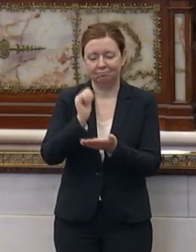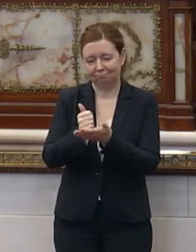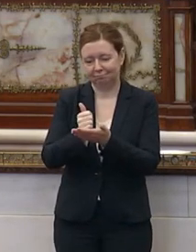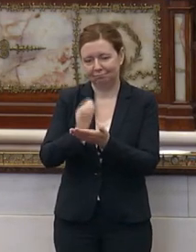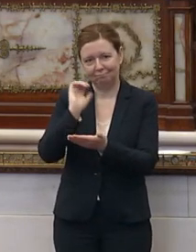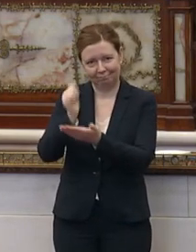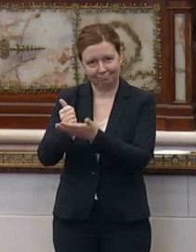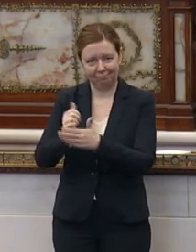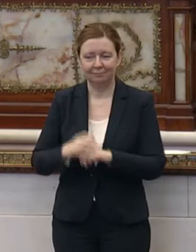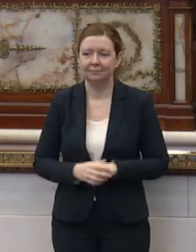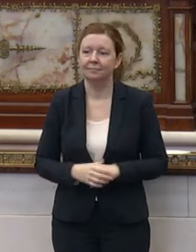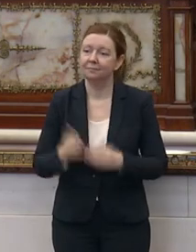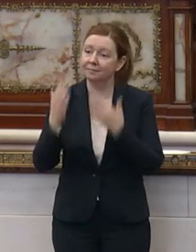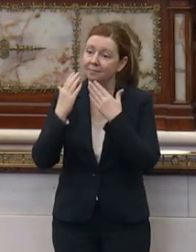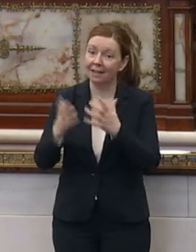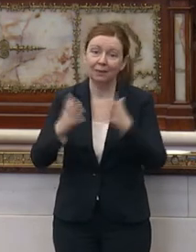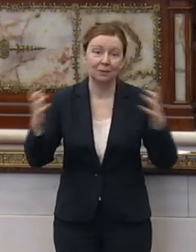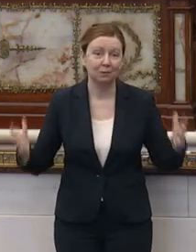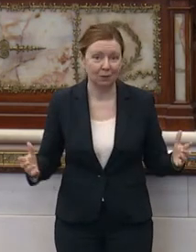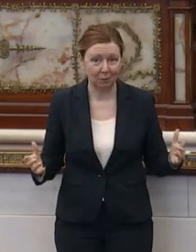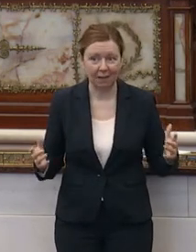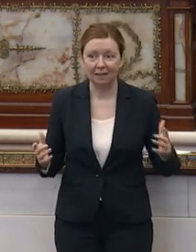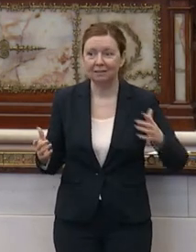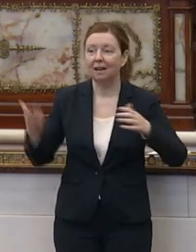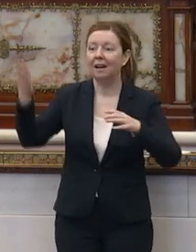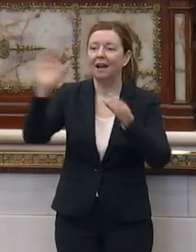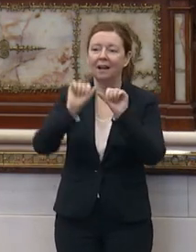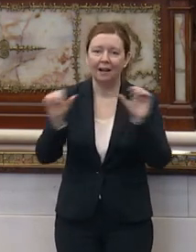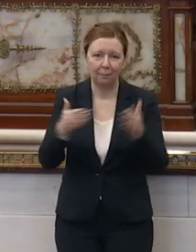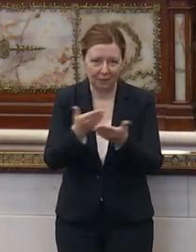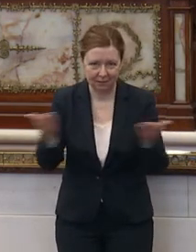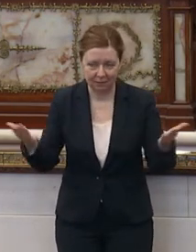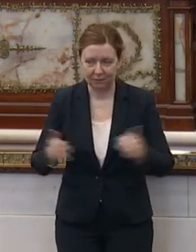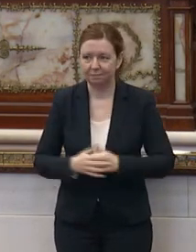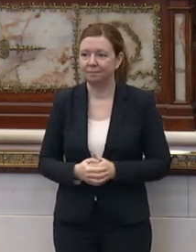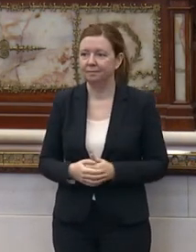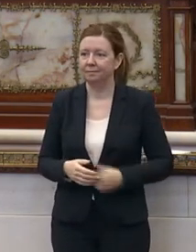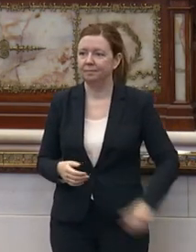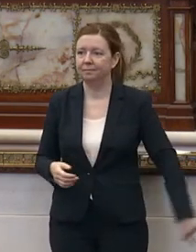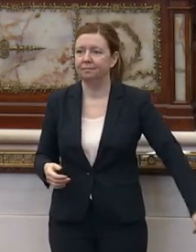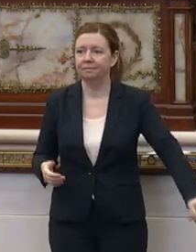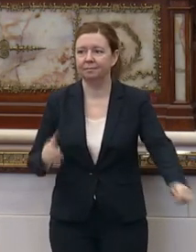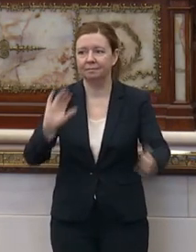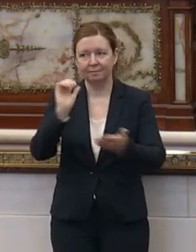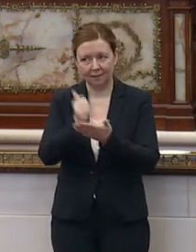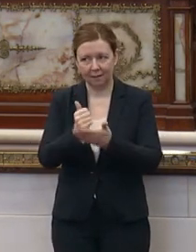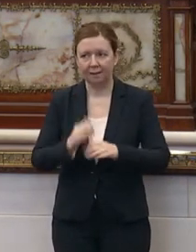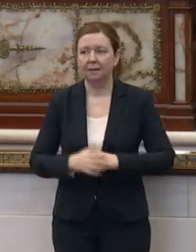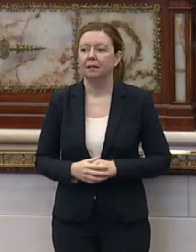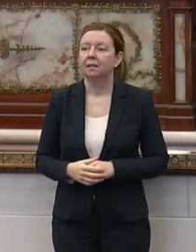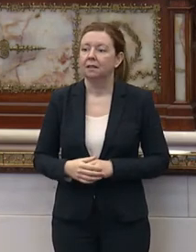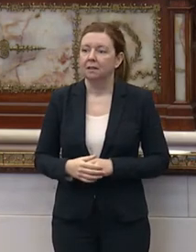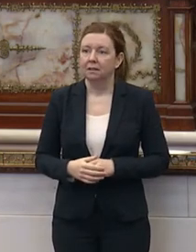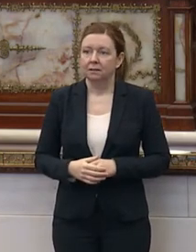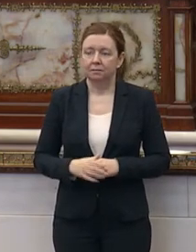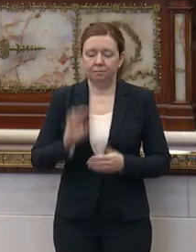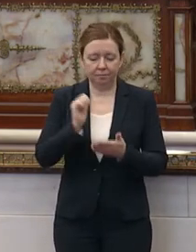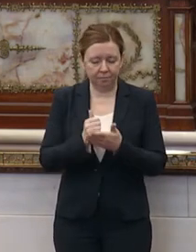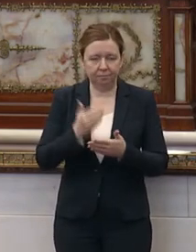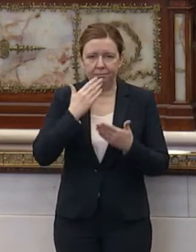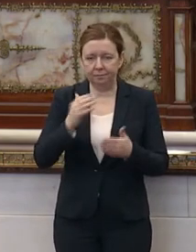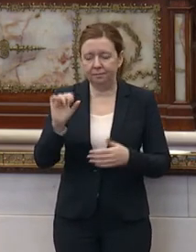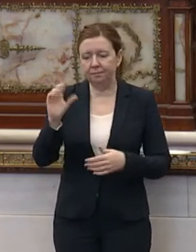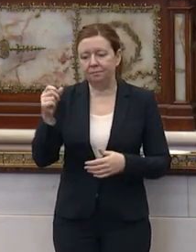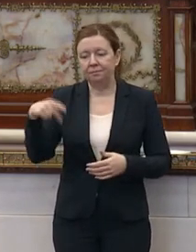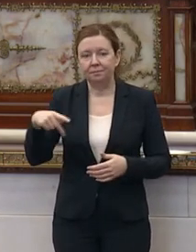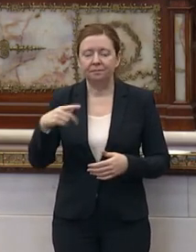and amen. Thank you so much, and God bless you. Amen. Thank you, Archbishop,